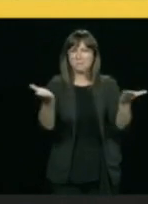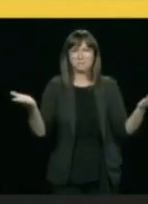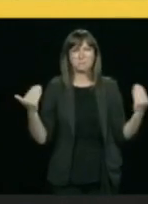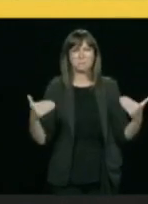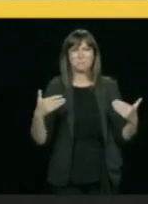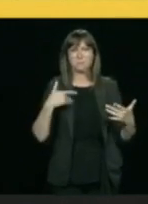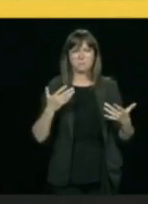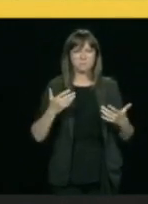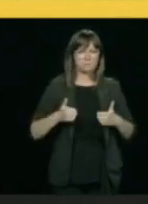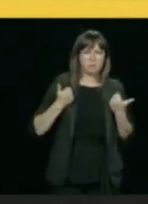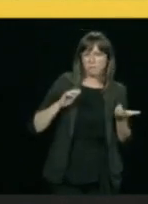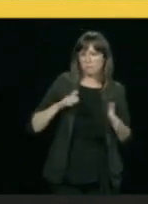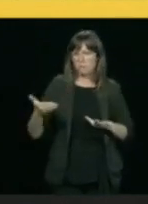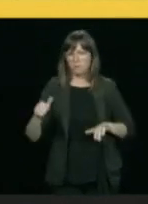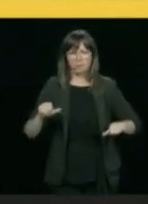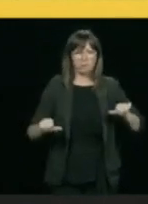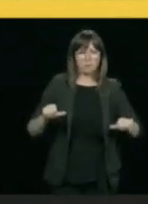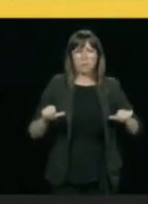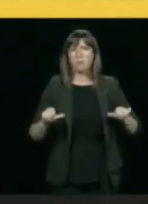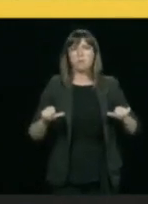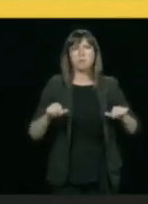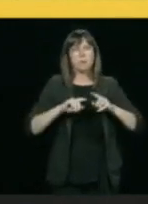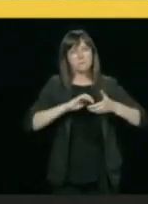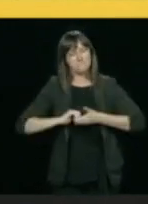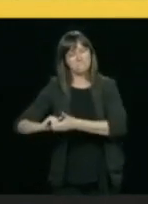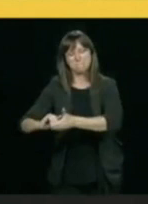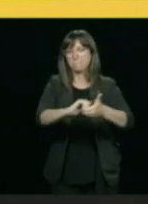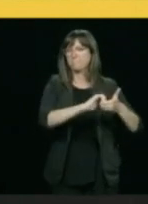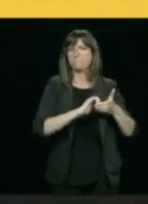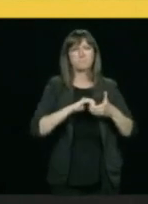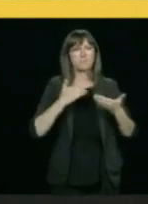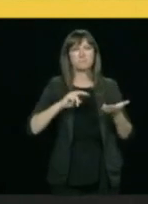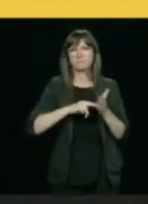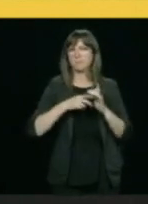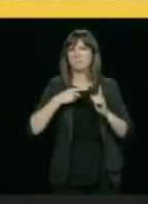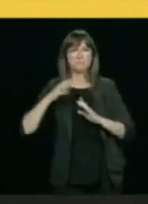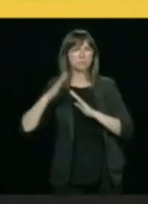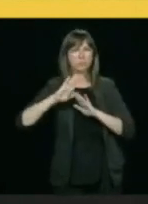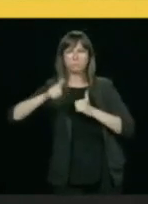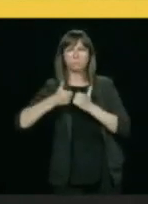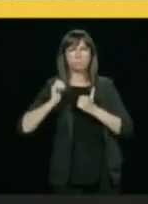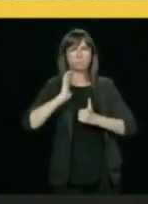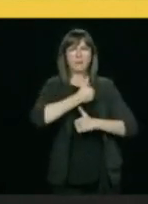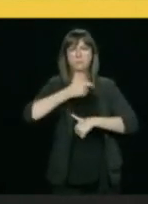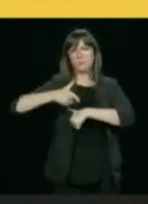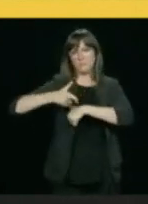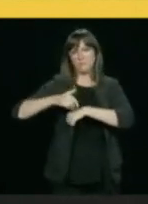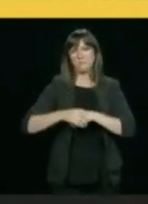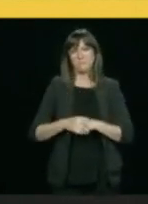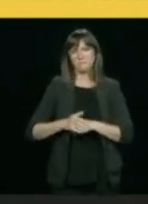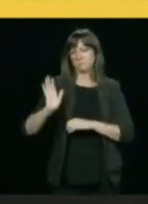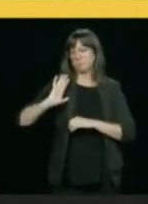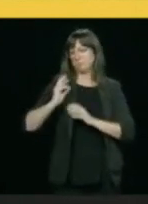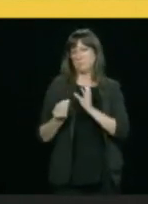question of life or death. And for all of us collectively, it is the fight of our generation. In the spring, we